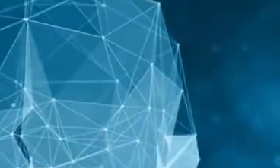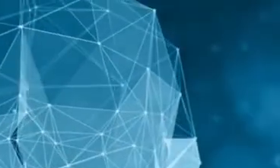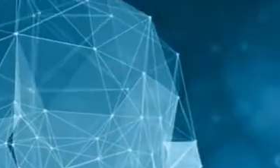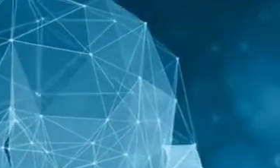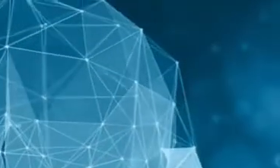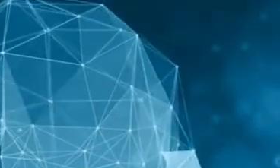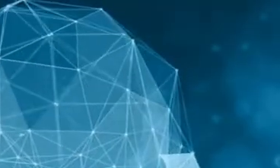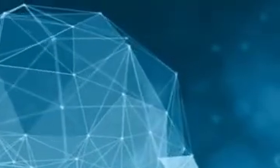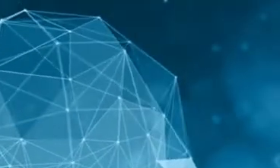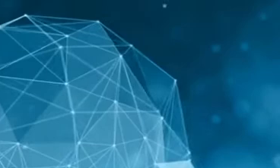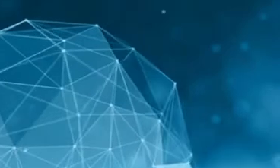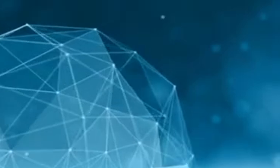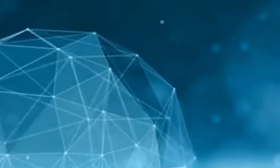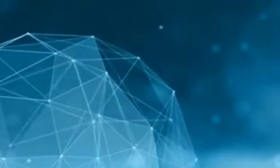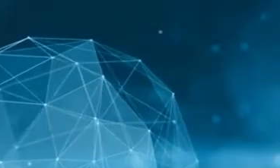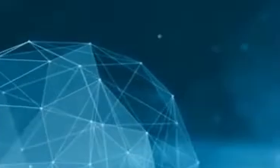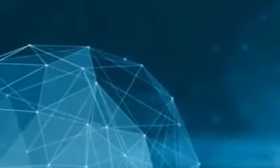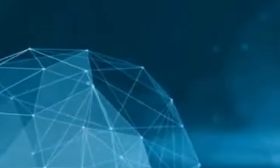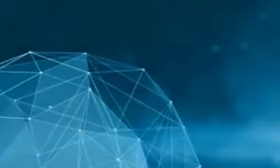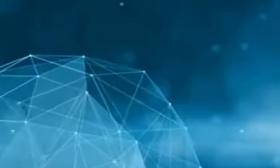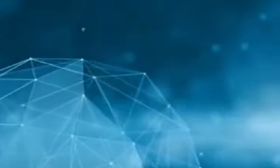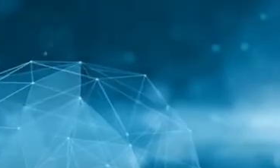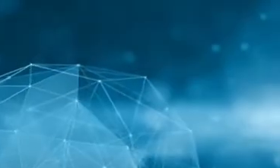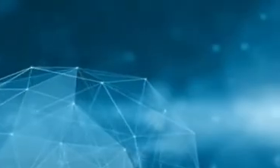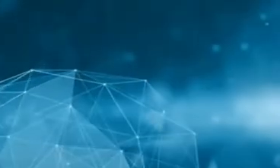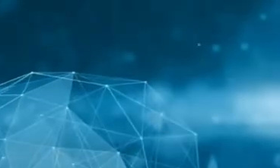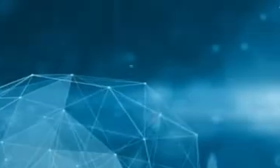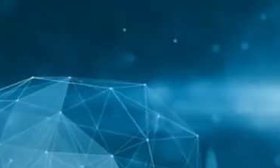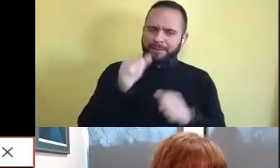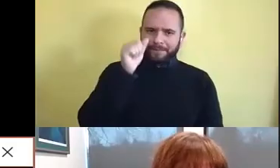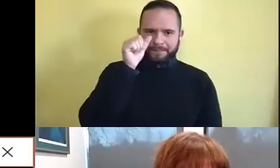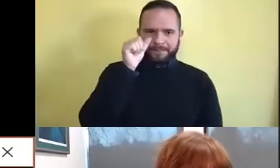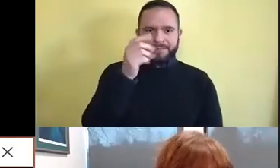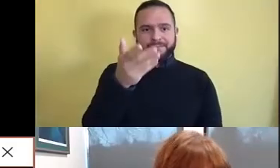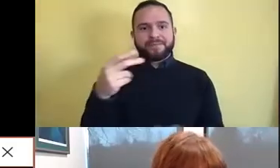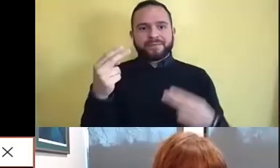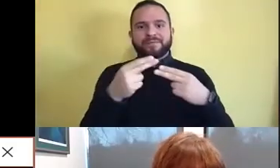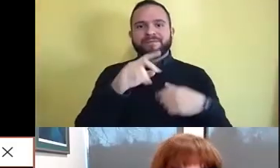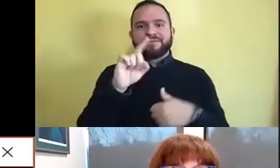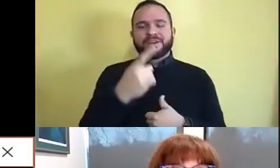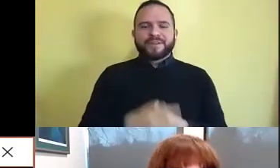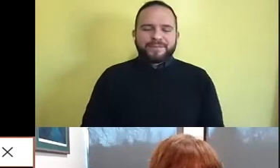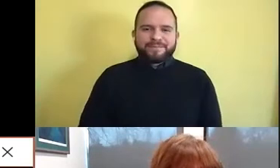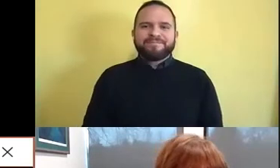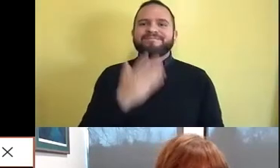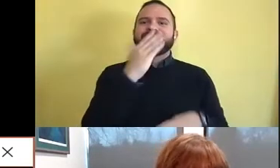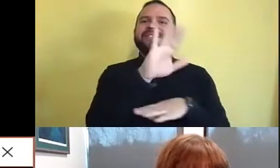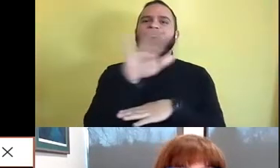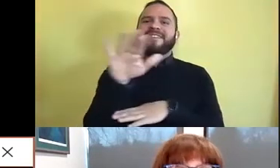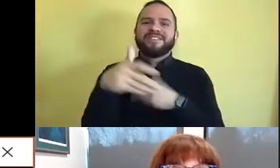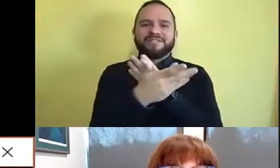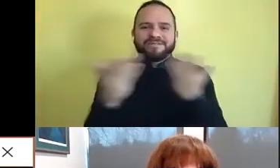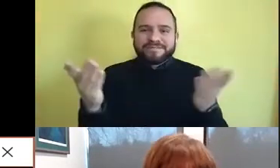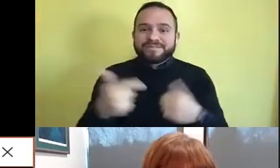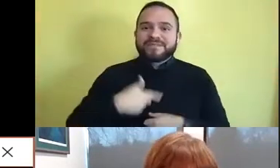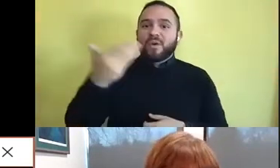Yourself and People with Disabilities for AI Employment Practices. Good afternoon, everybody. Welcome to